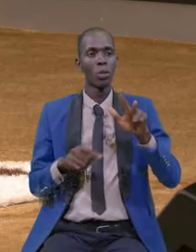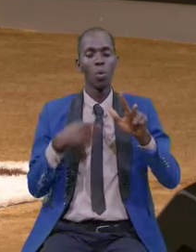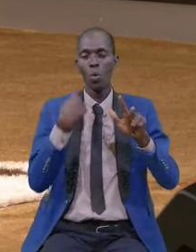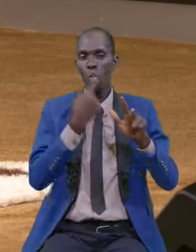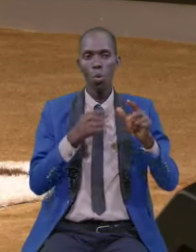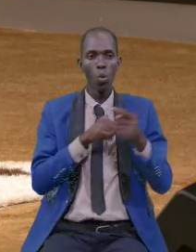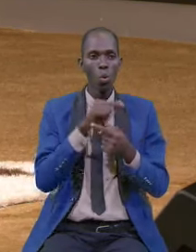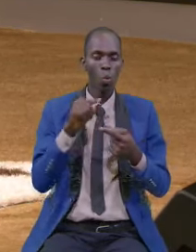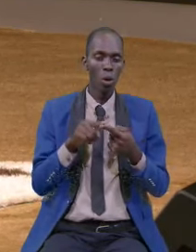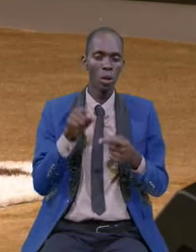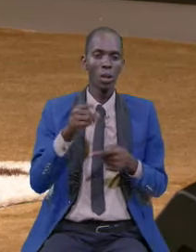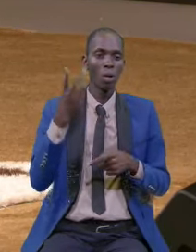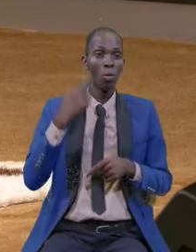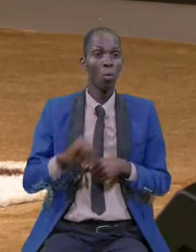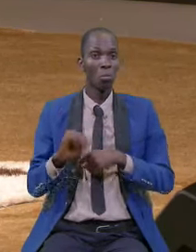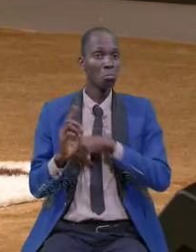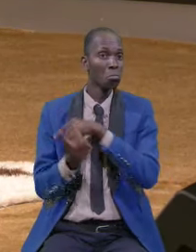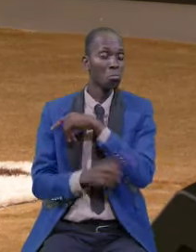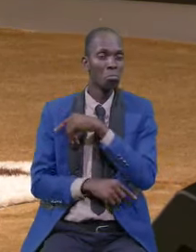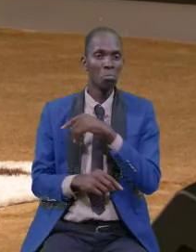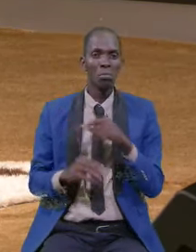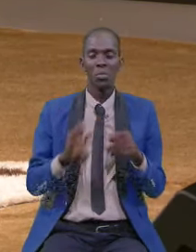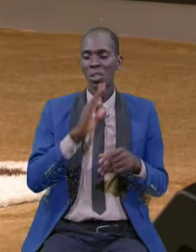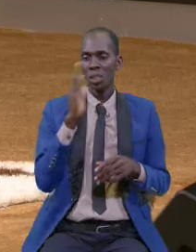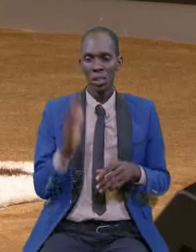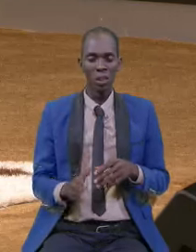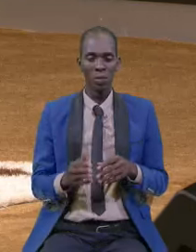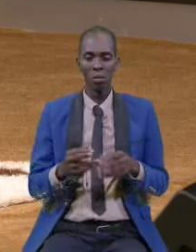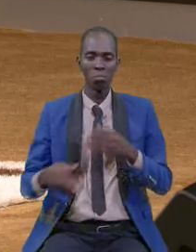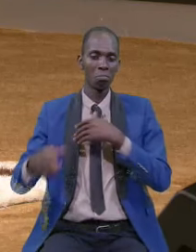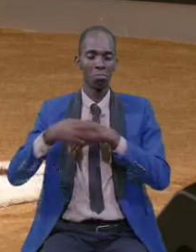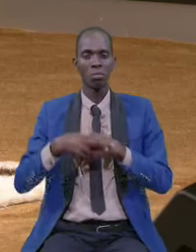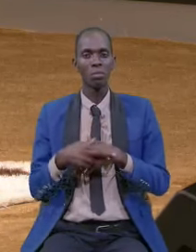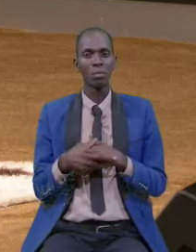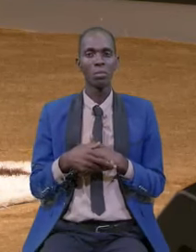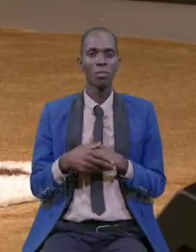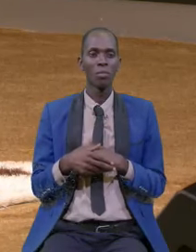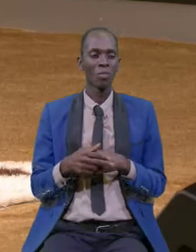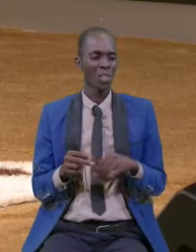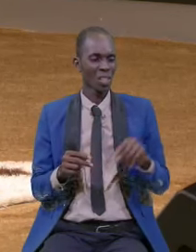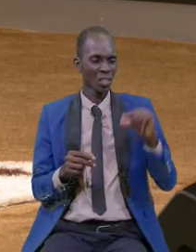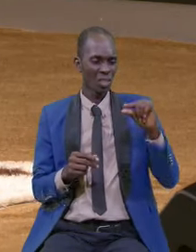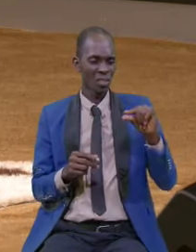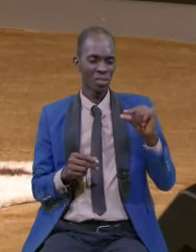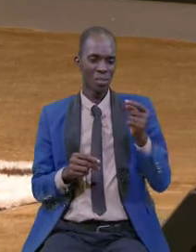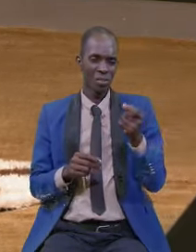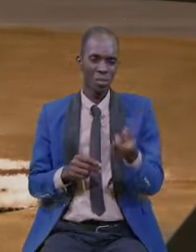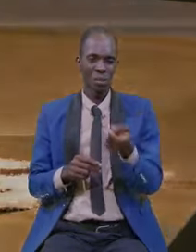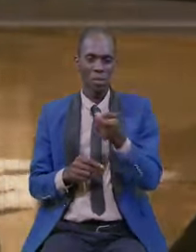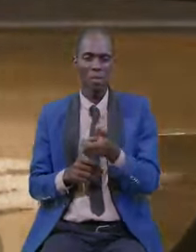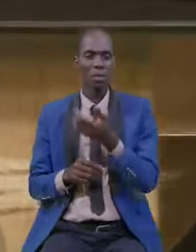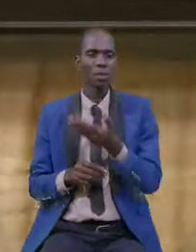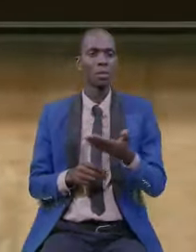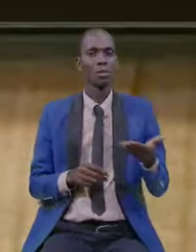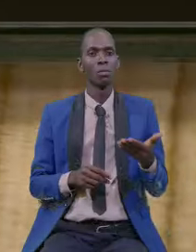was reviled, reviled not again. In little things, they